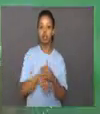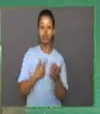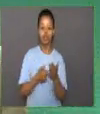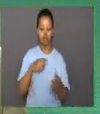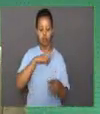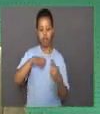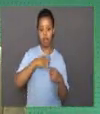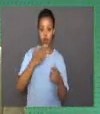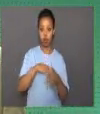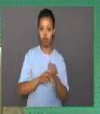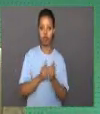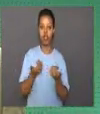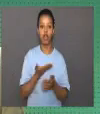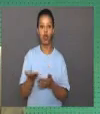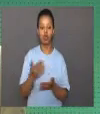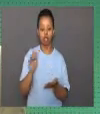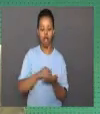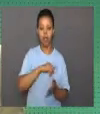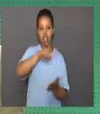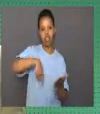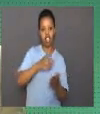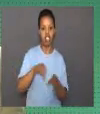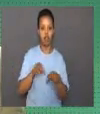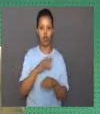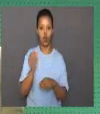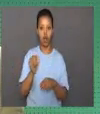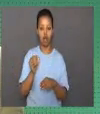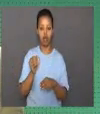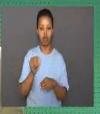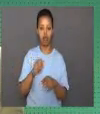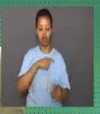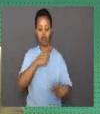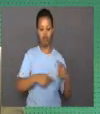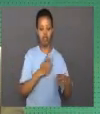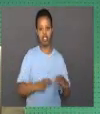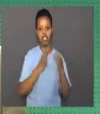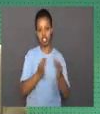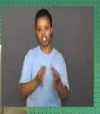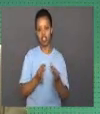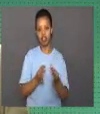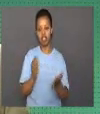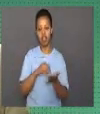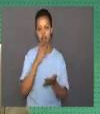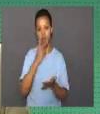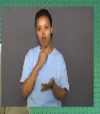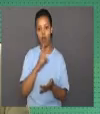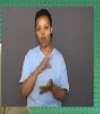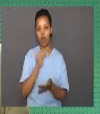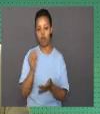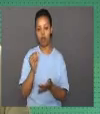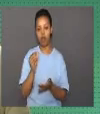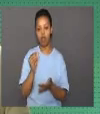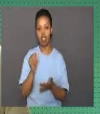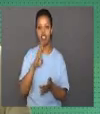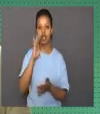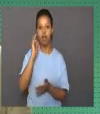ecosystems, ecological succession, and biodiversity. This will certainly be an